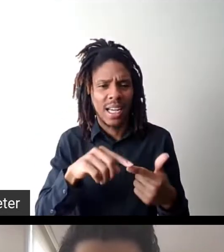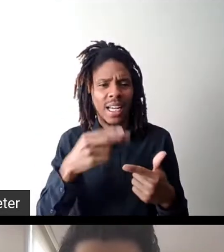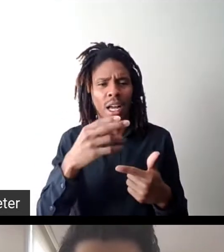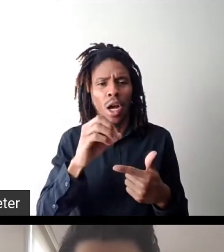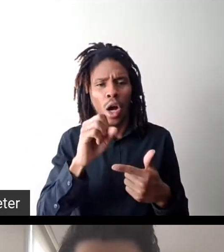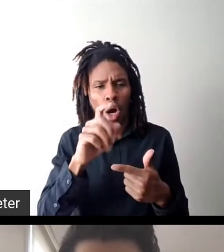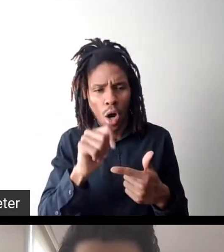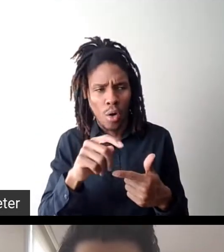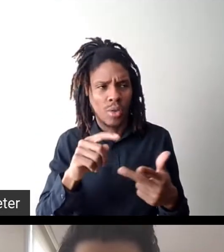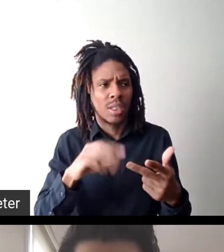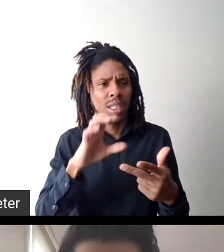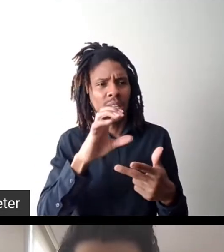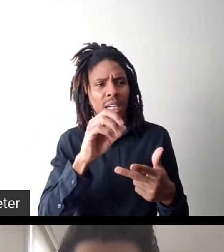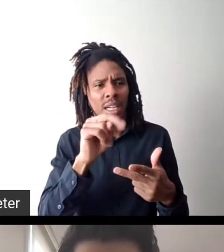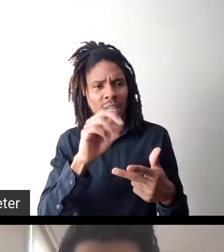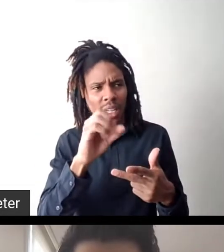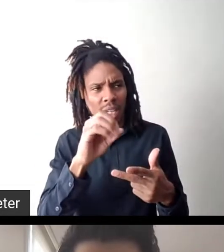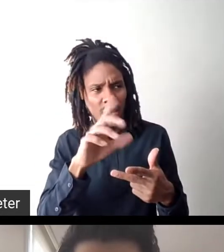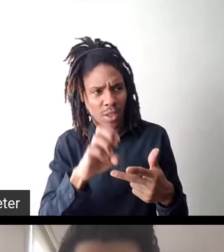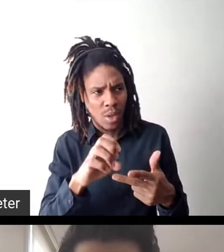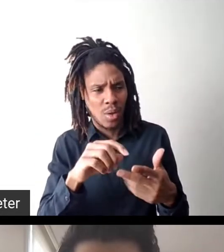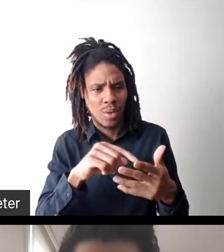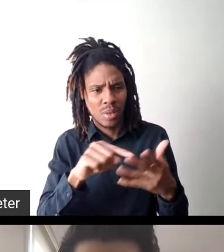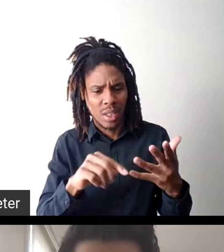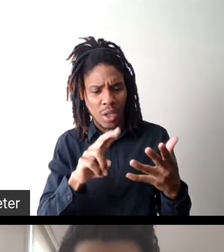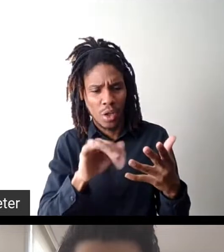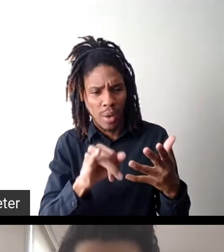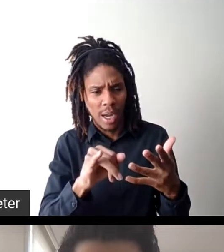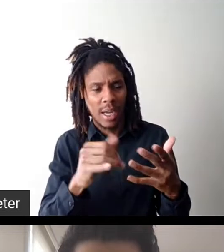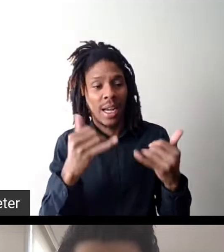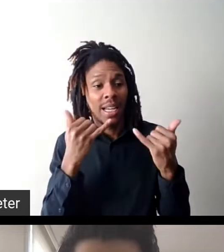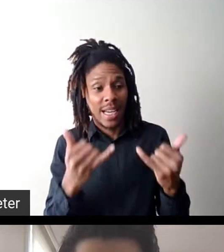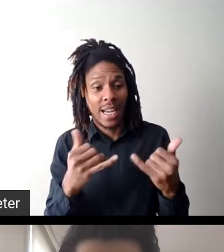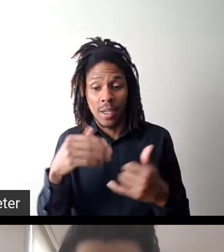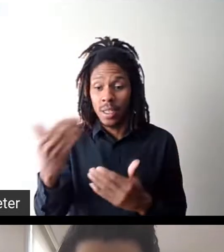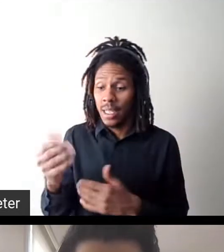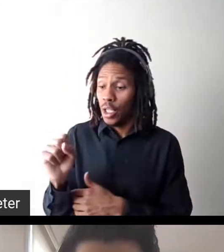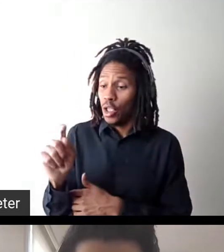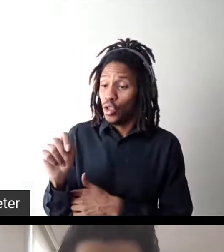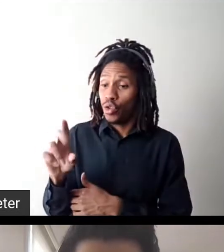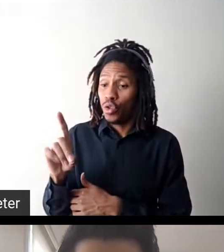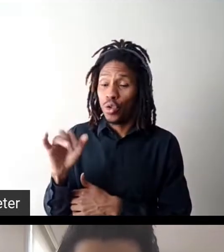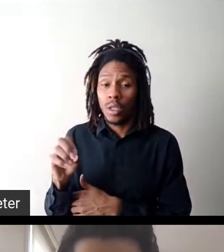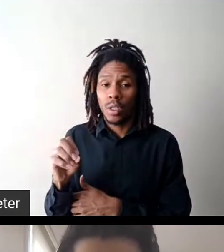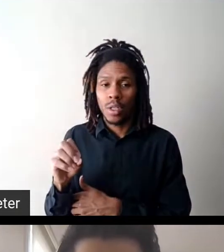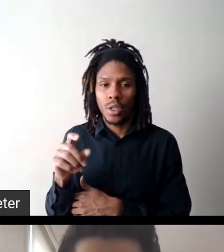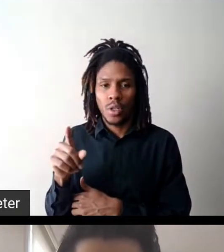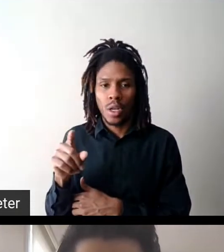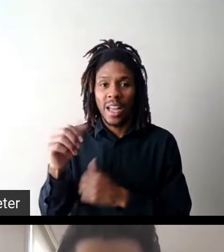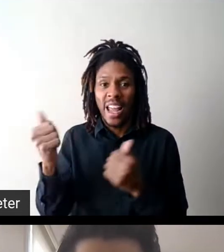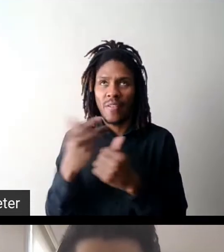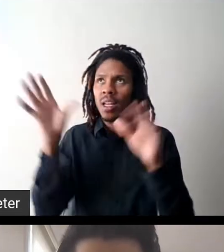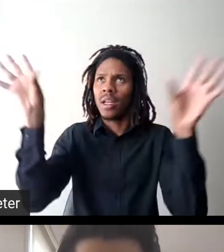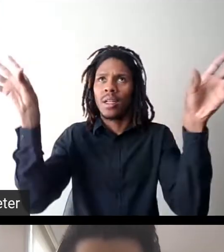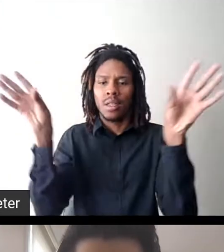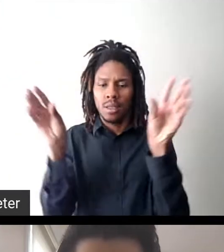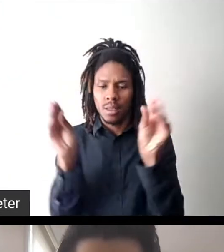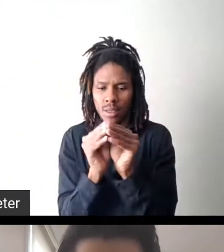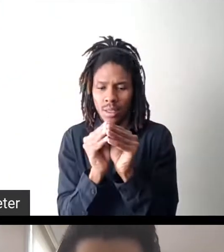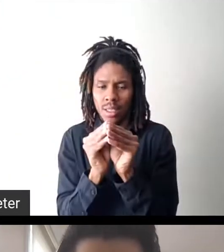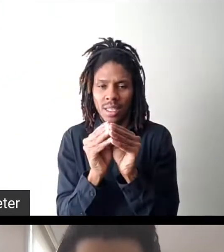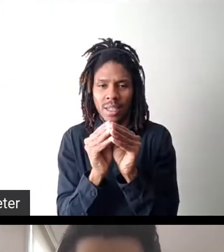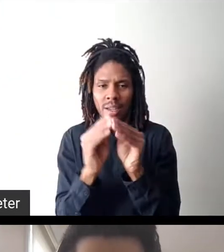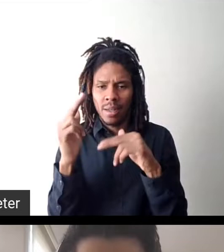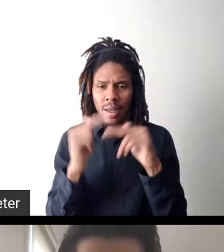the console and the UI toolkits, and saying, okay, now in Studio, you can kind of glue these things together and build out